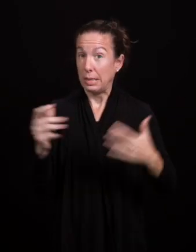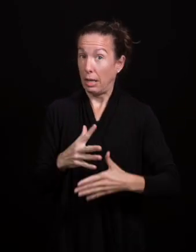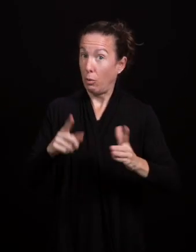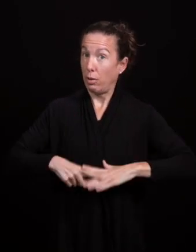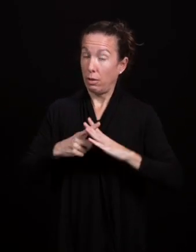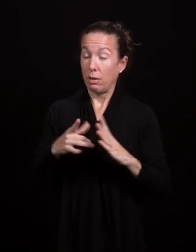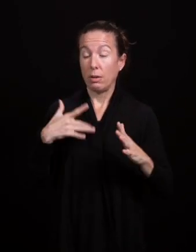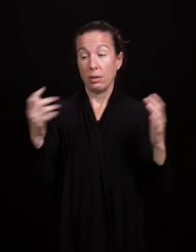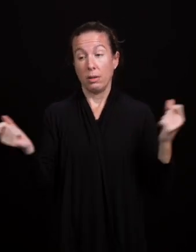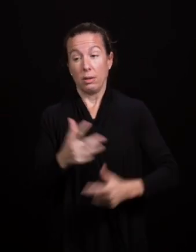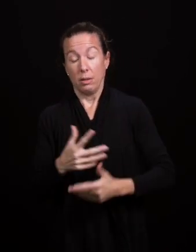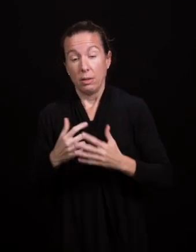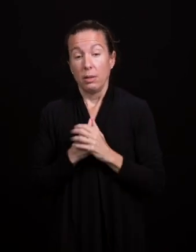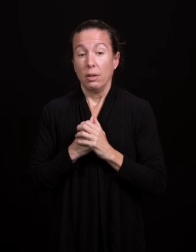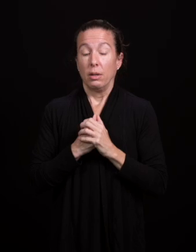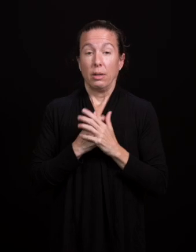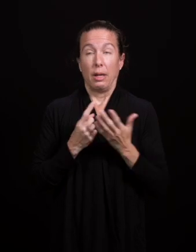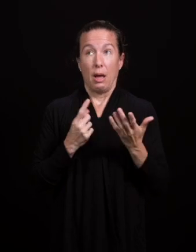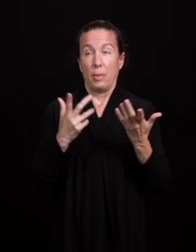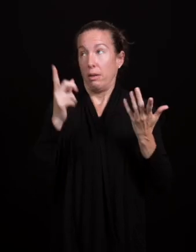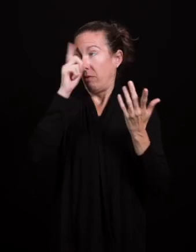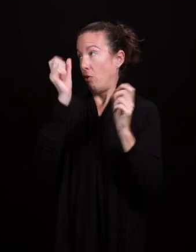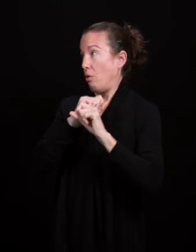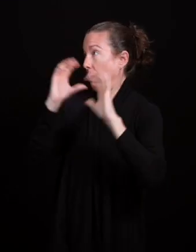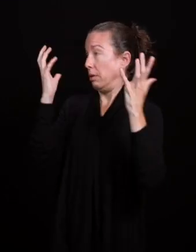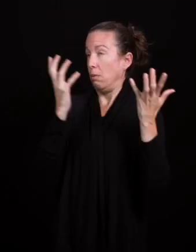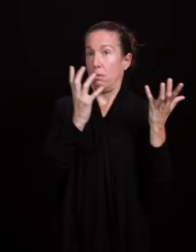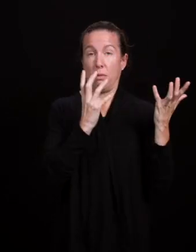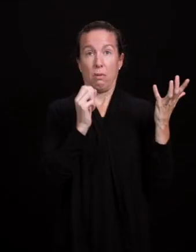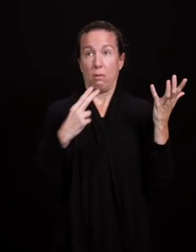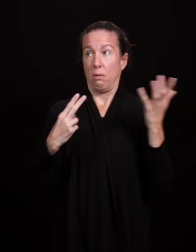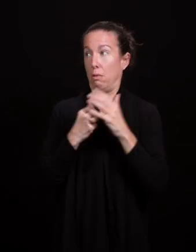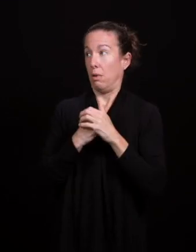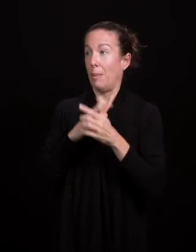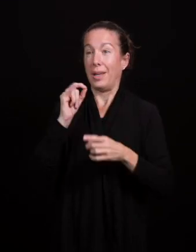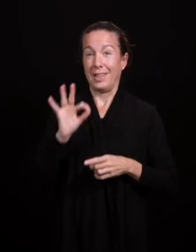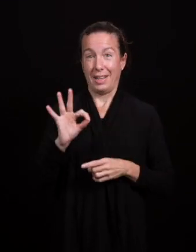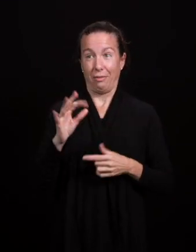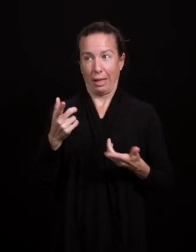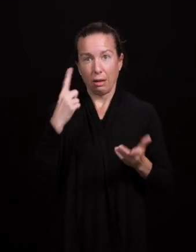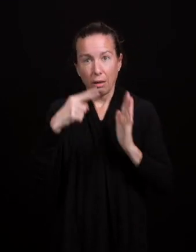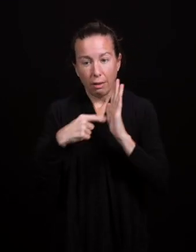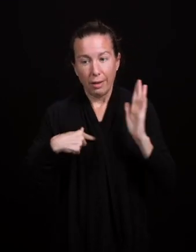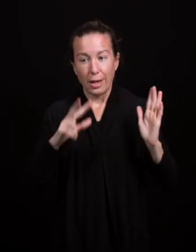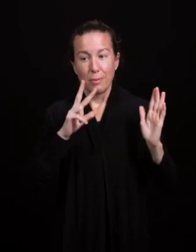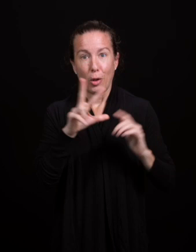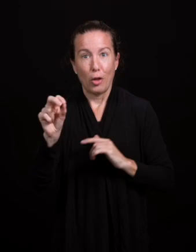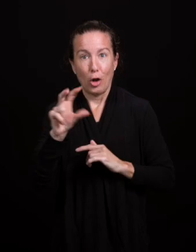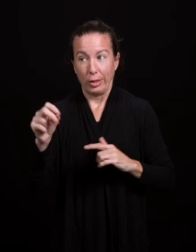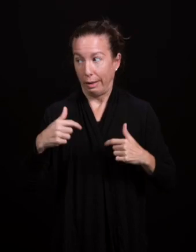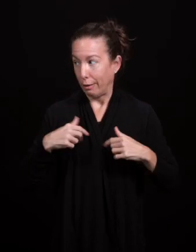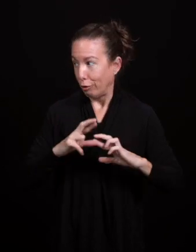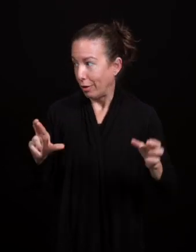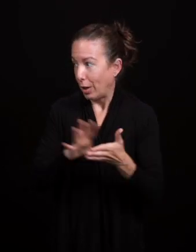first, very, scared to think that if you were to ask us at 30 years old, or are we going to go and learn